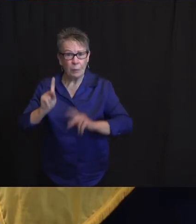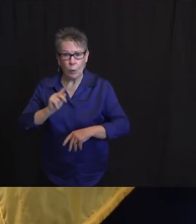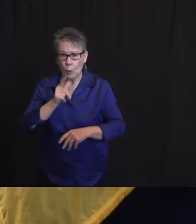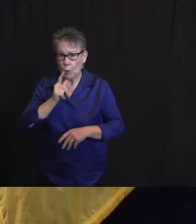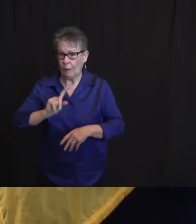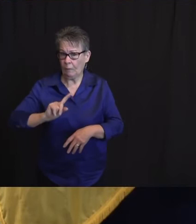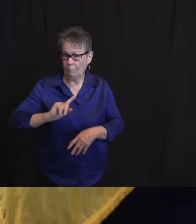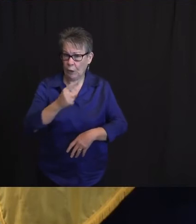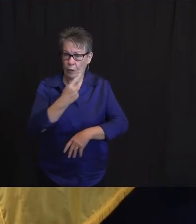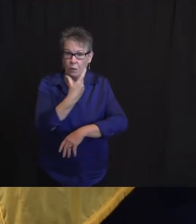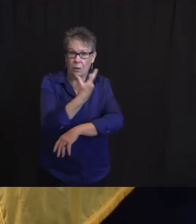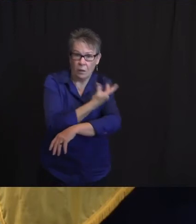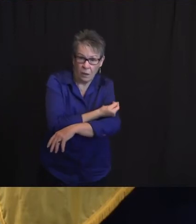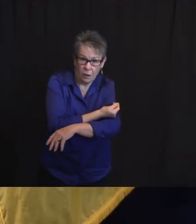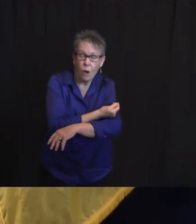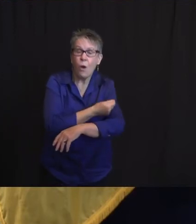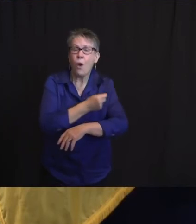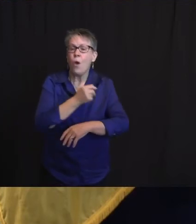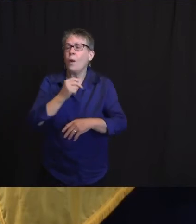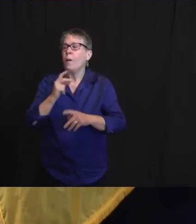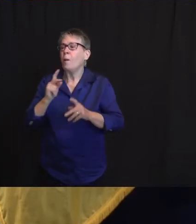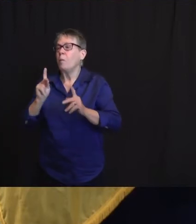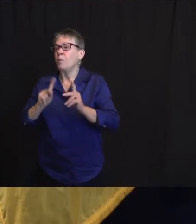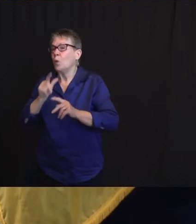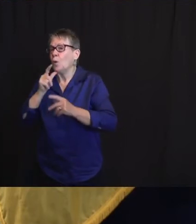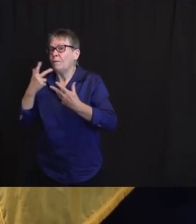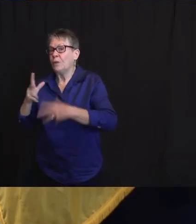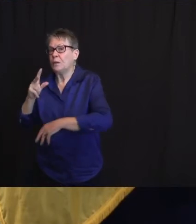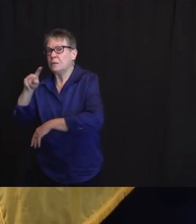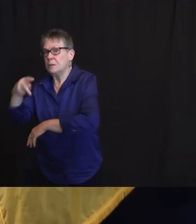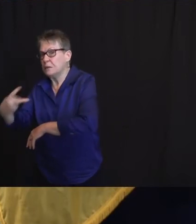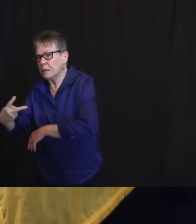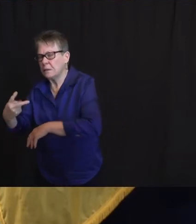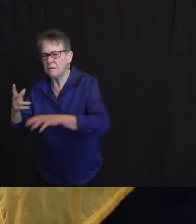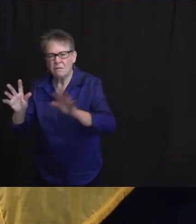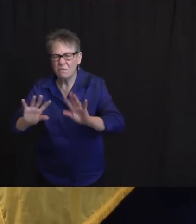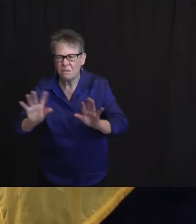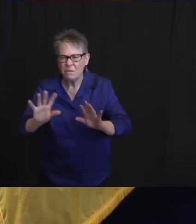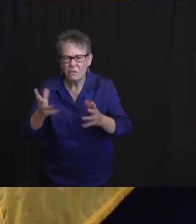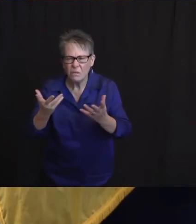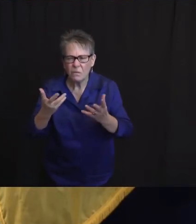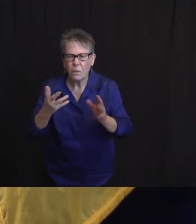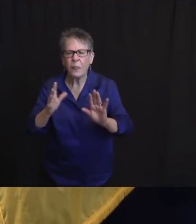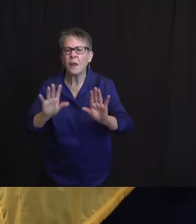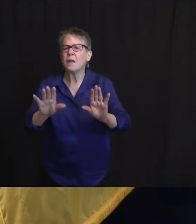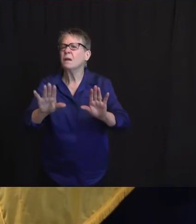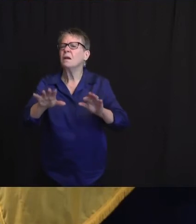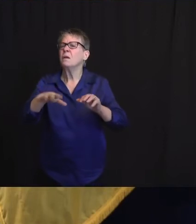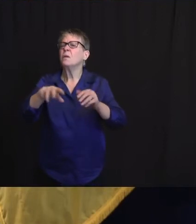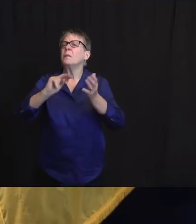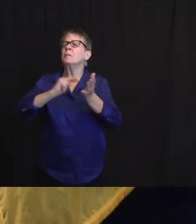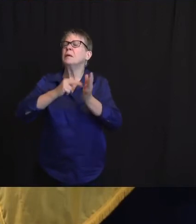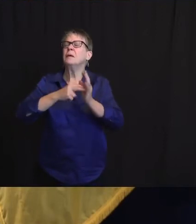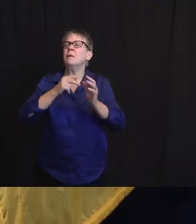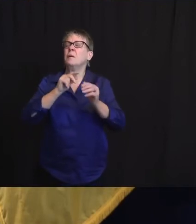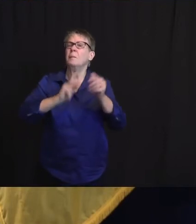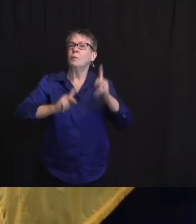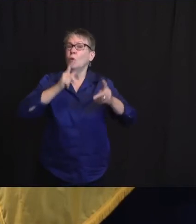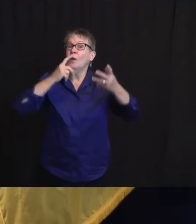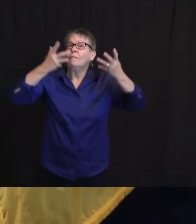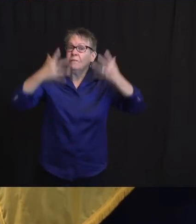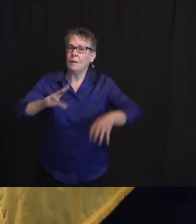second doses? There's only a very few number of people who've got second. It only started today, so it's overwhelmingly first. Okay, and then Commissioner, you said last week